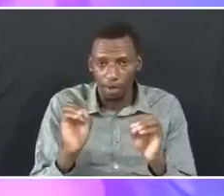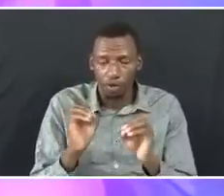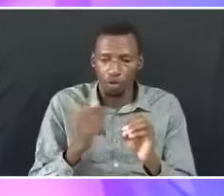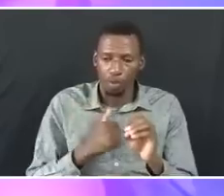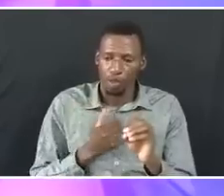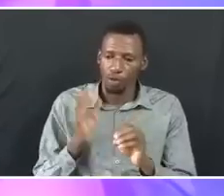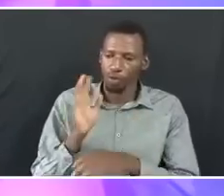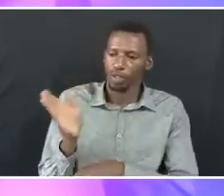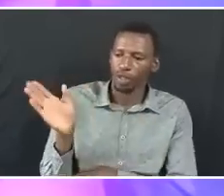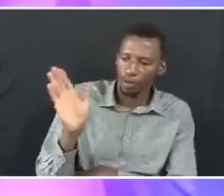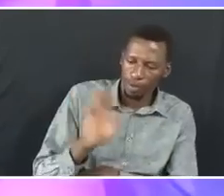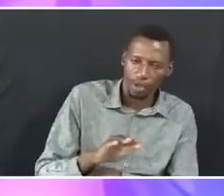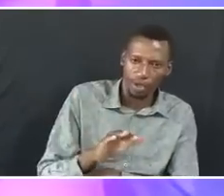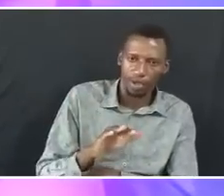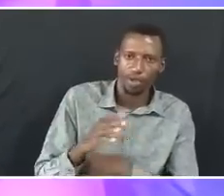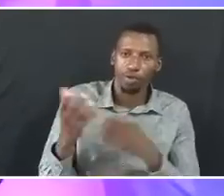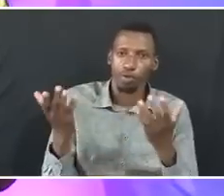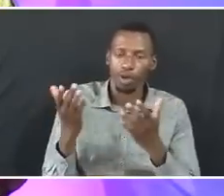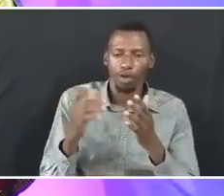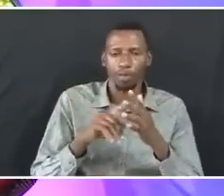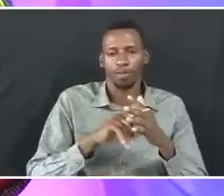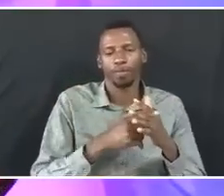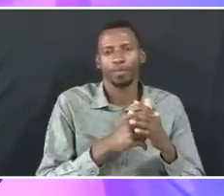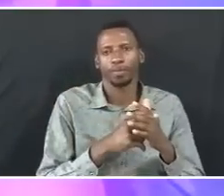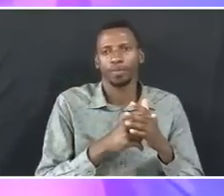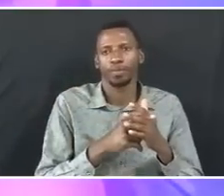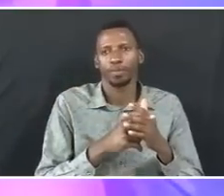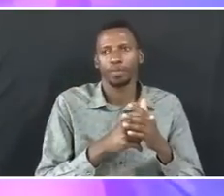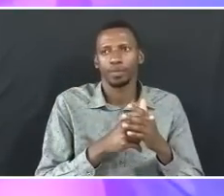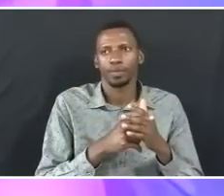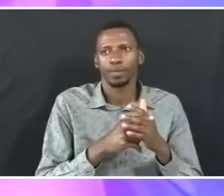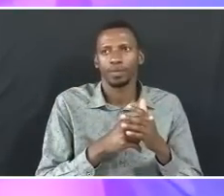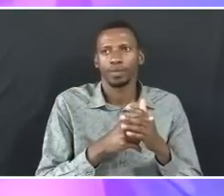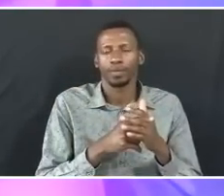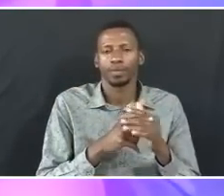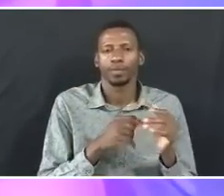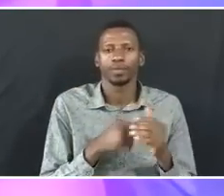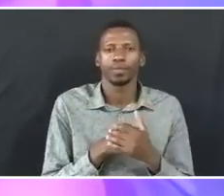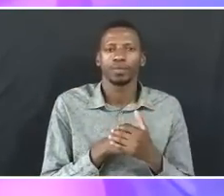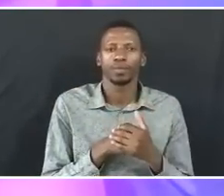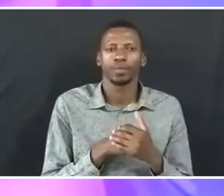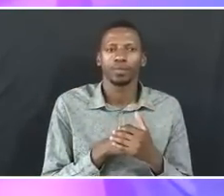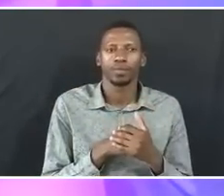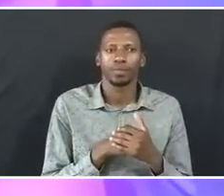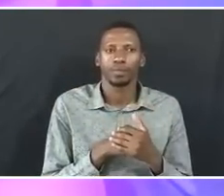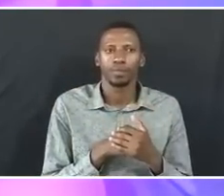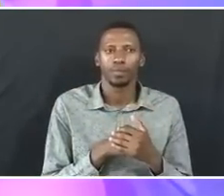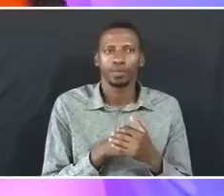was in the beginning, because I have no symptomatic solutions.